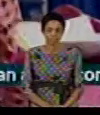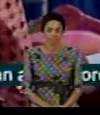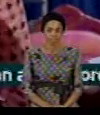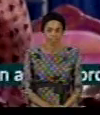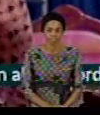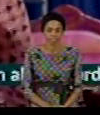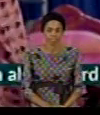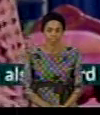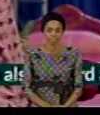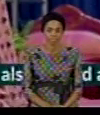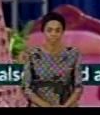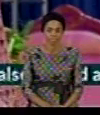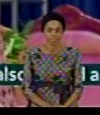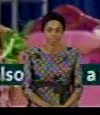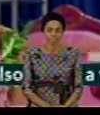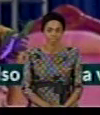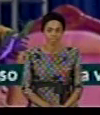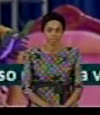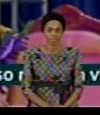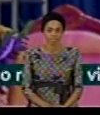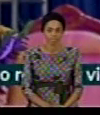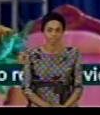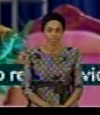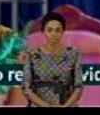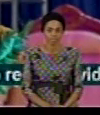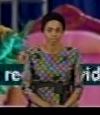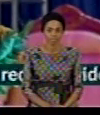Mama, you can speak.